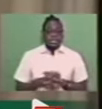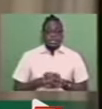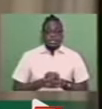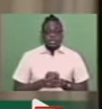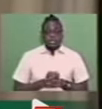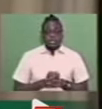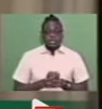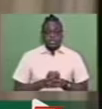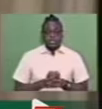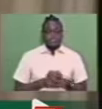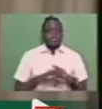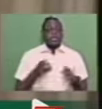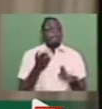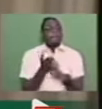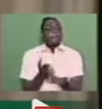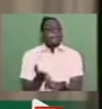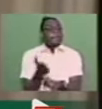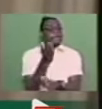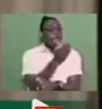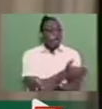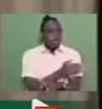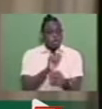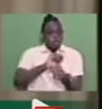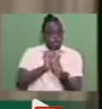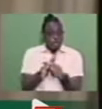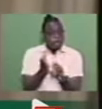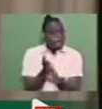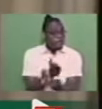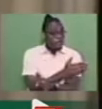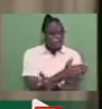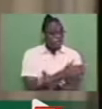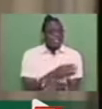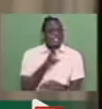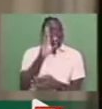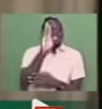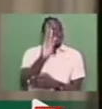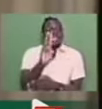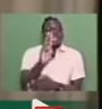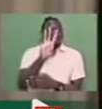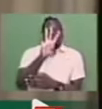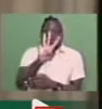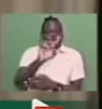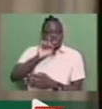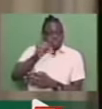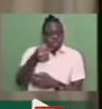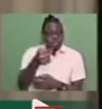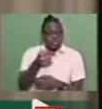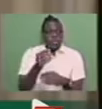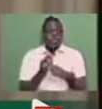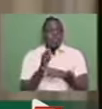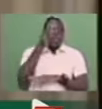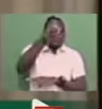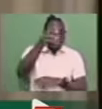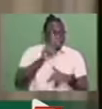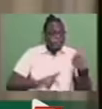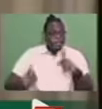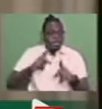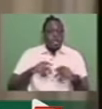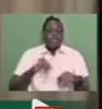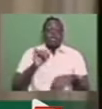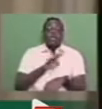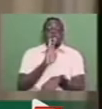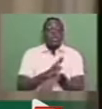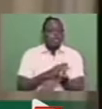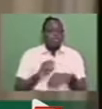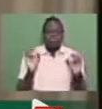692, had lost their jobs. And these are only for registered contributors to the scheme. There will be those who would be outside of the